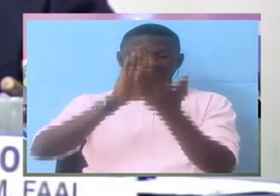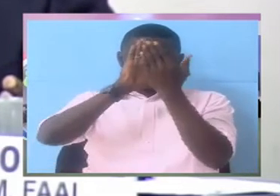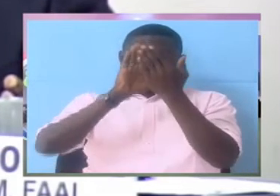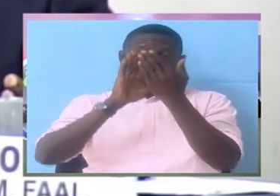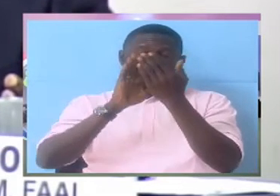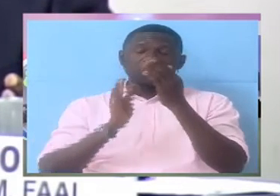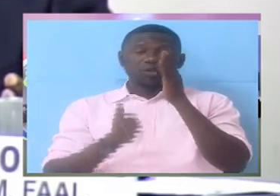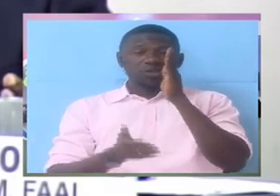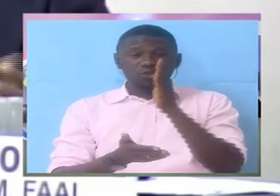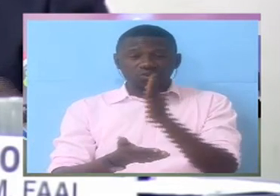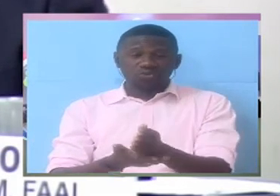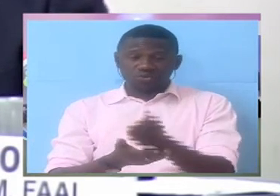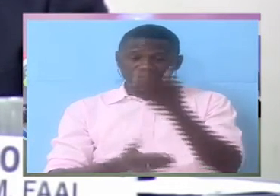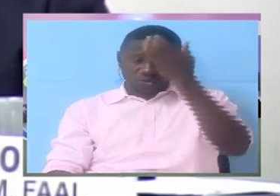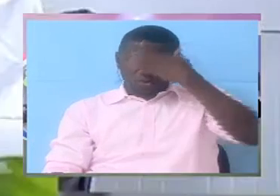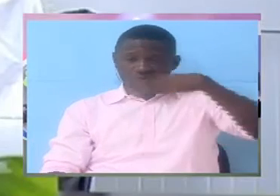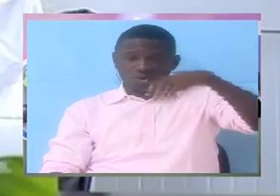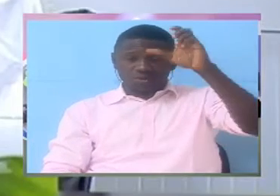Republic.